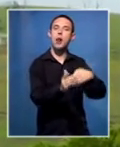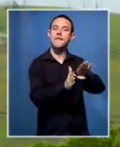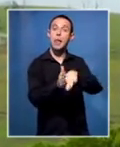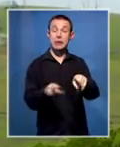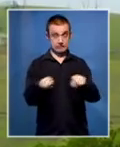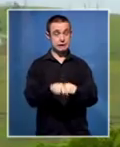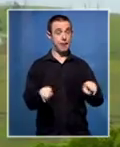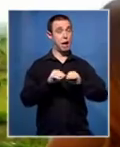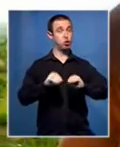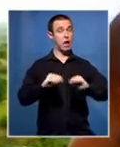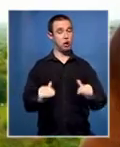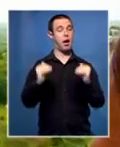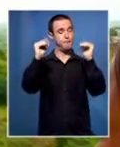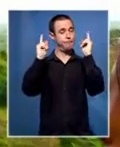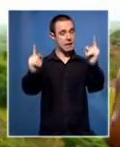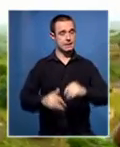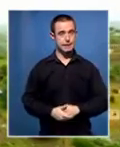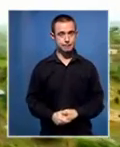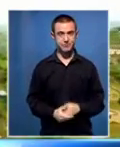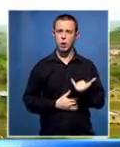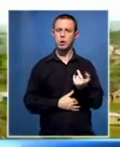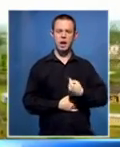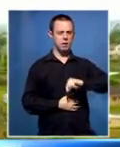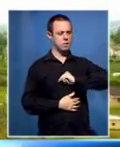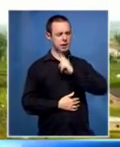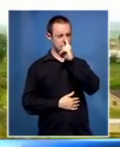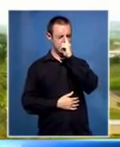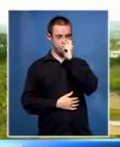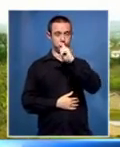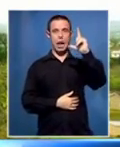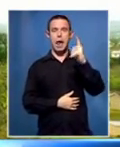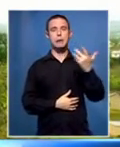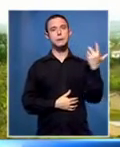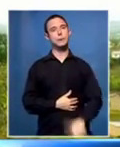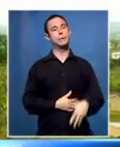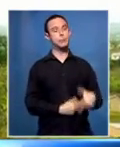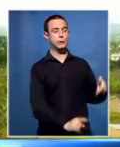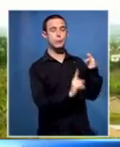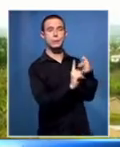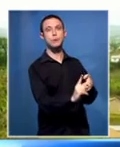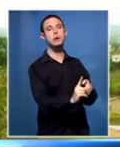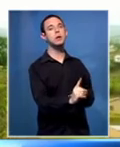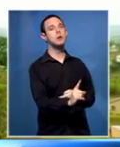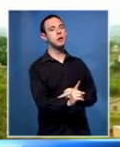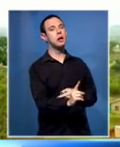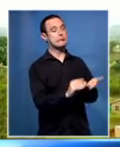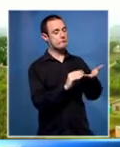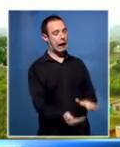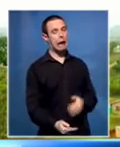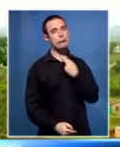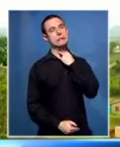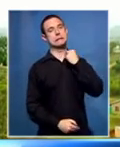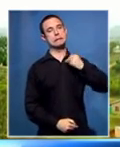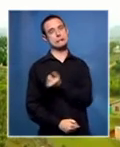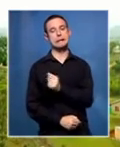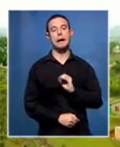promoting education. We have a great loss. Our Inkosi was doing a lot of